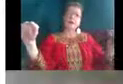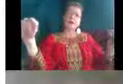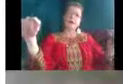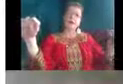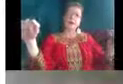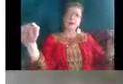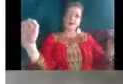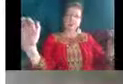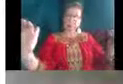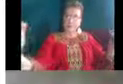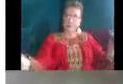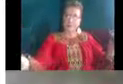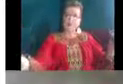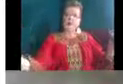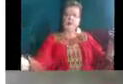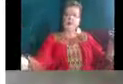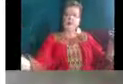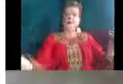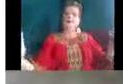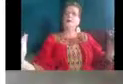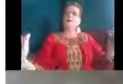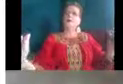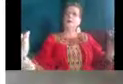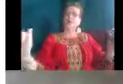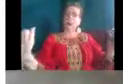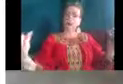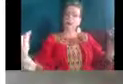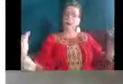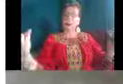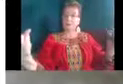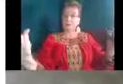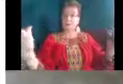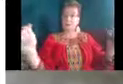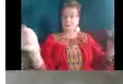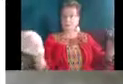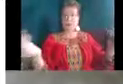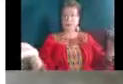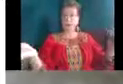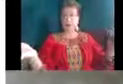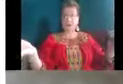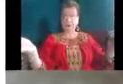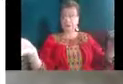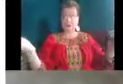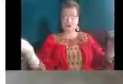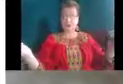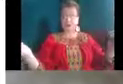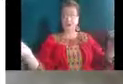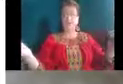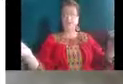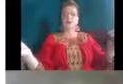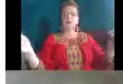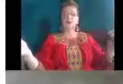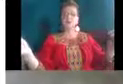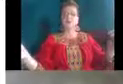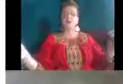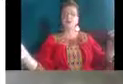uh you know push it forward the the switch which is just a joystick which is just another version